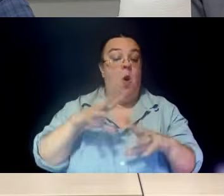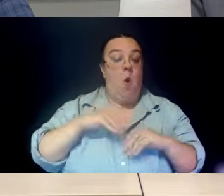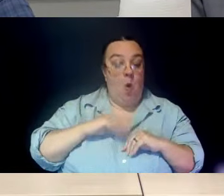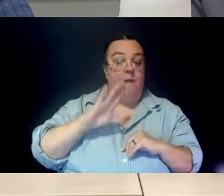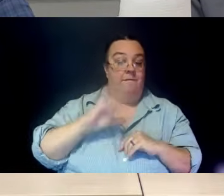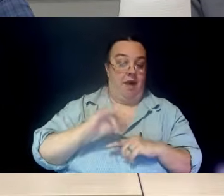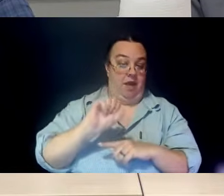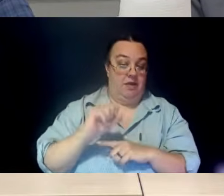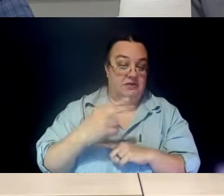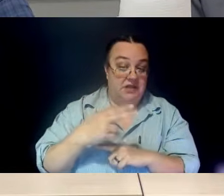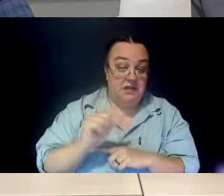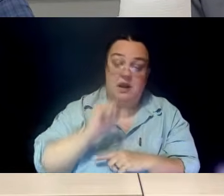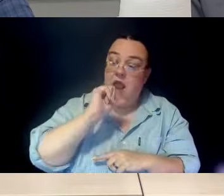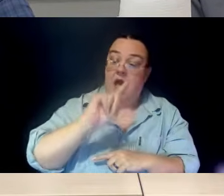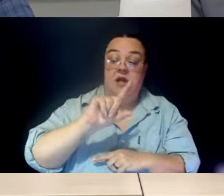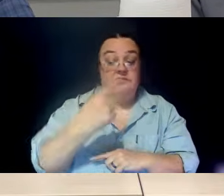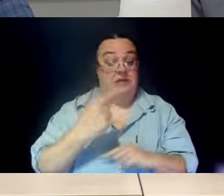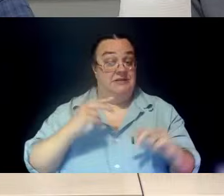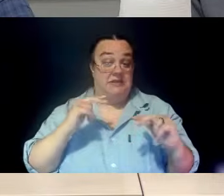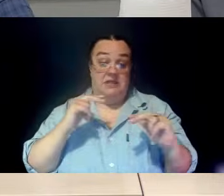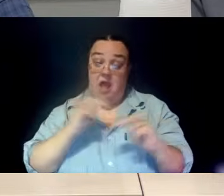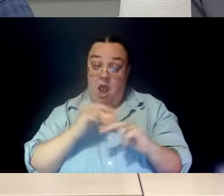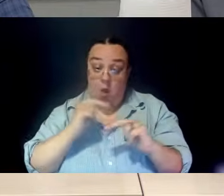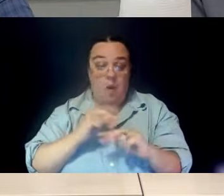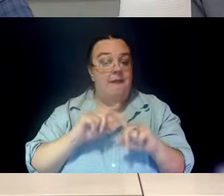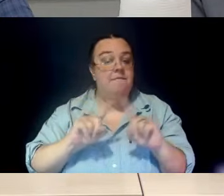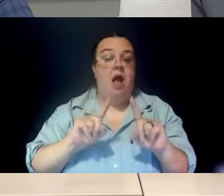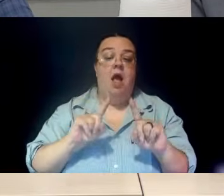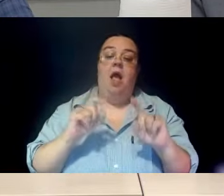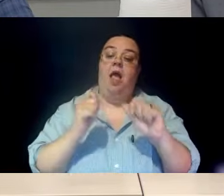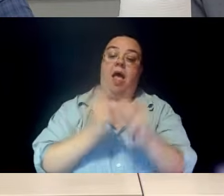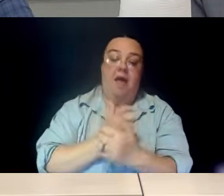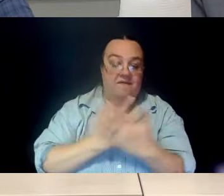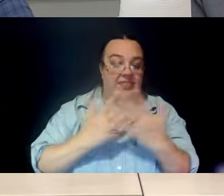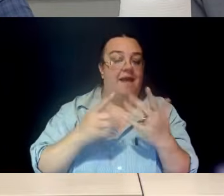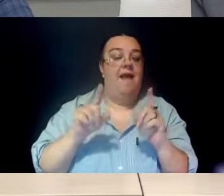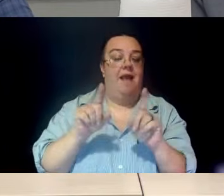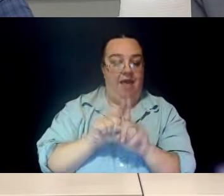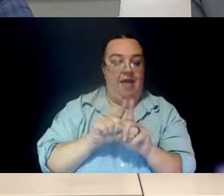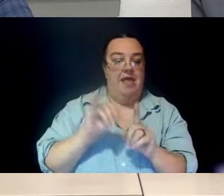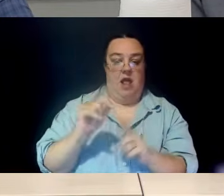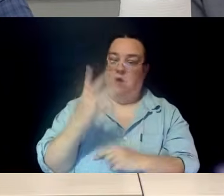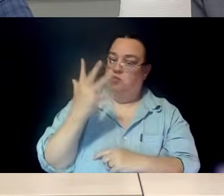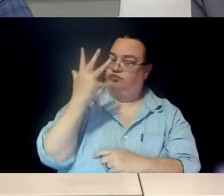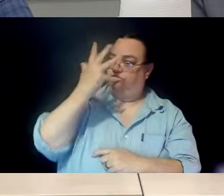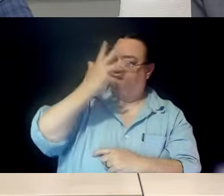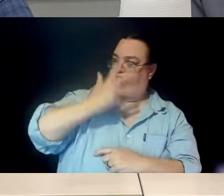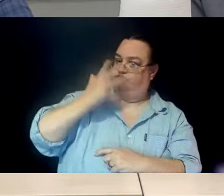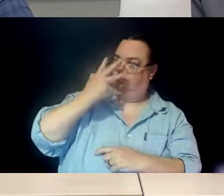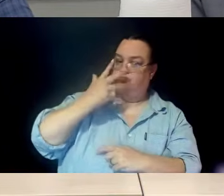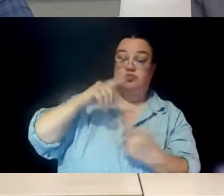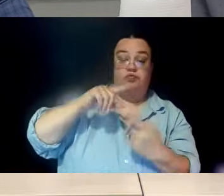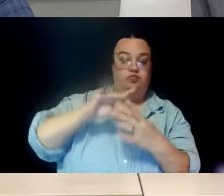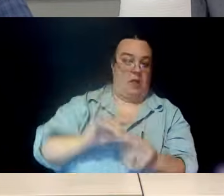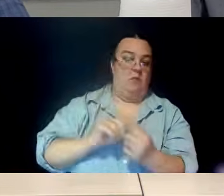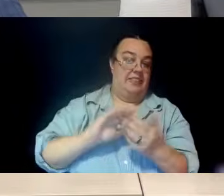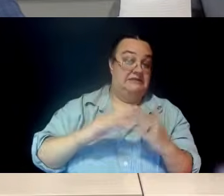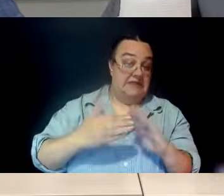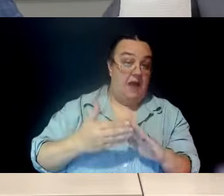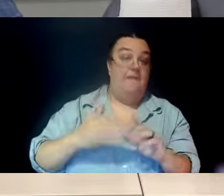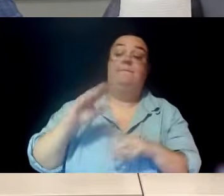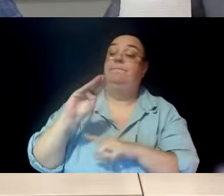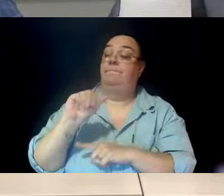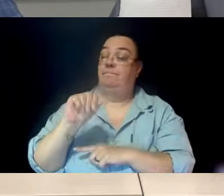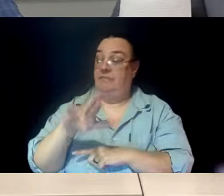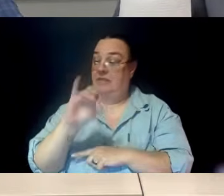and not just the highways, but everything as it looks aesthetically to the town. Yeah. Thank you for that.